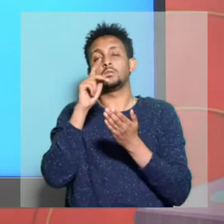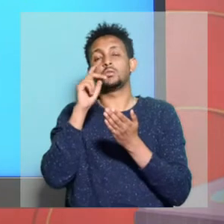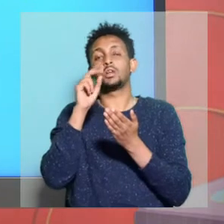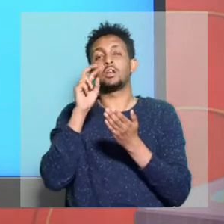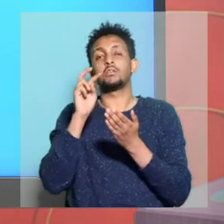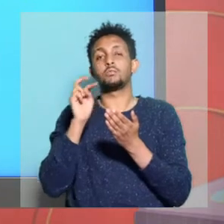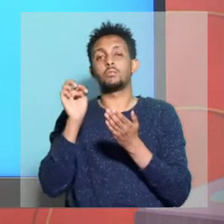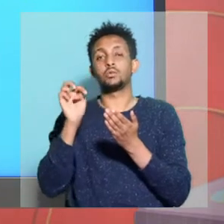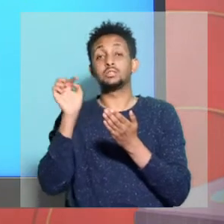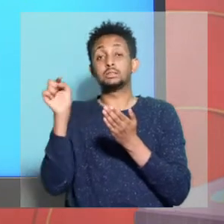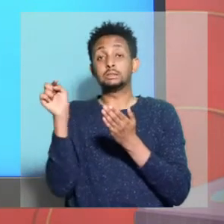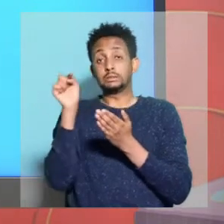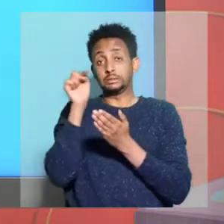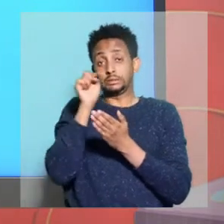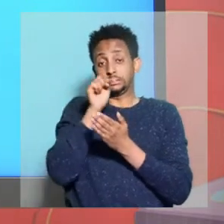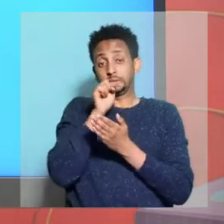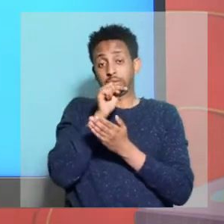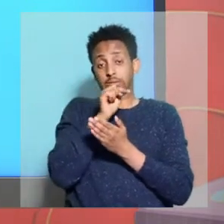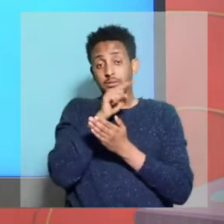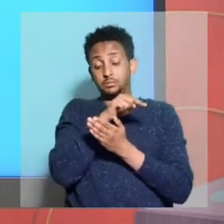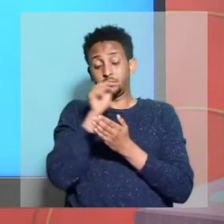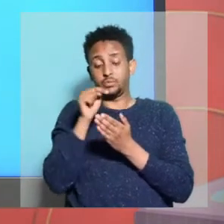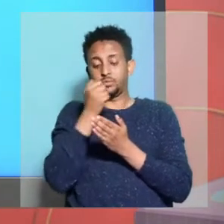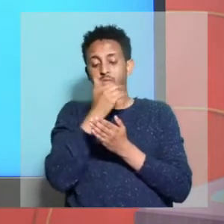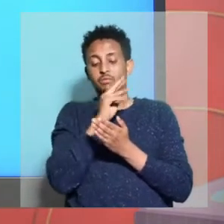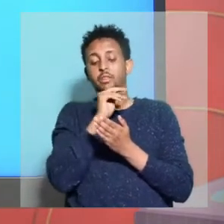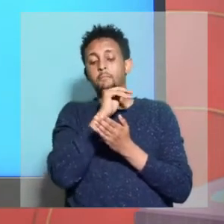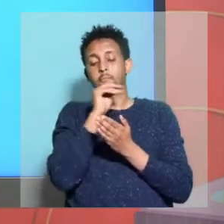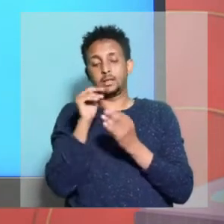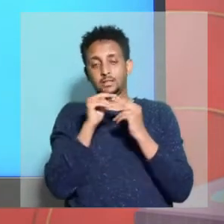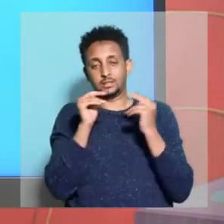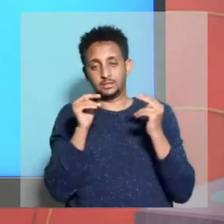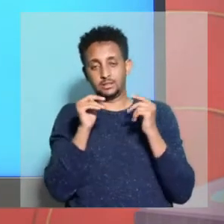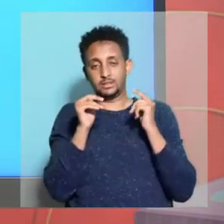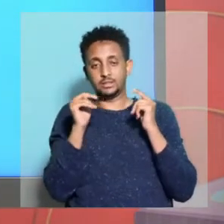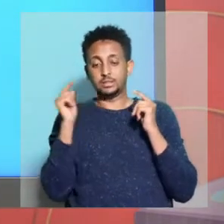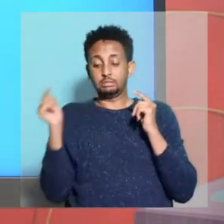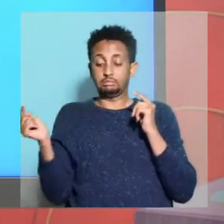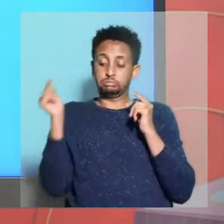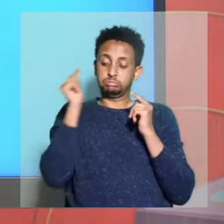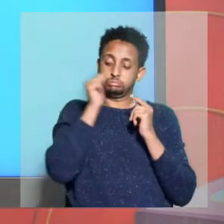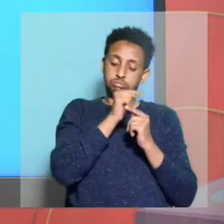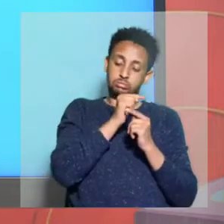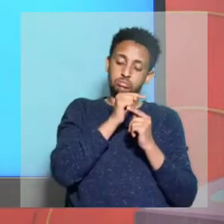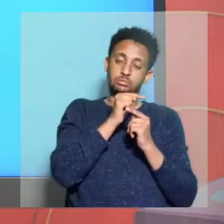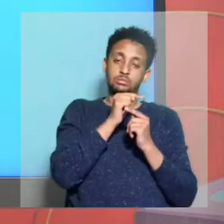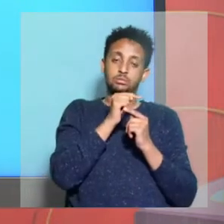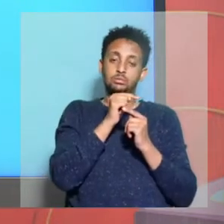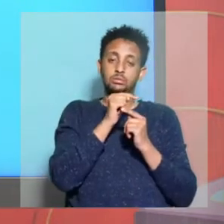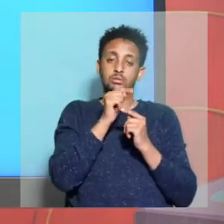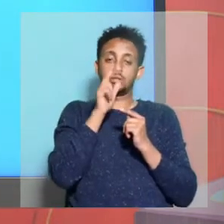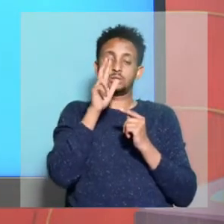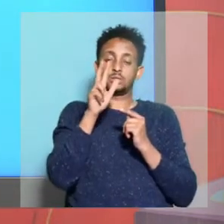From this to this, actually from this to this is 15 meter. So from this to this it should be